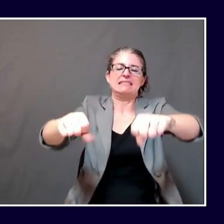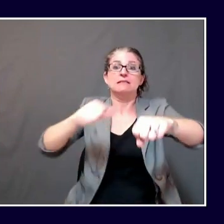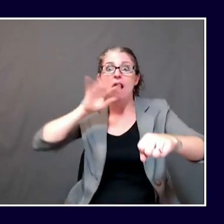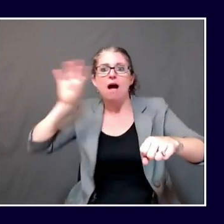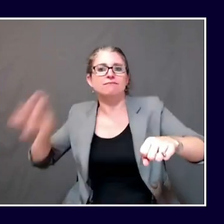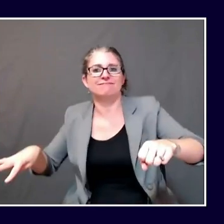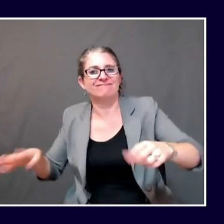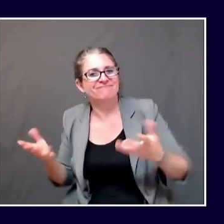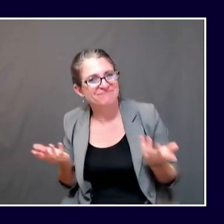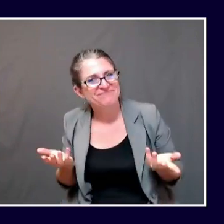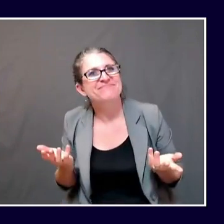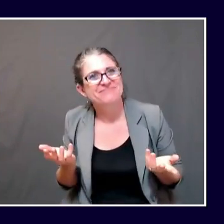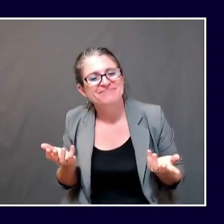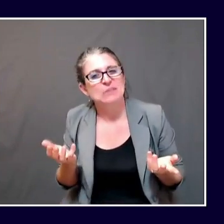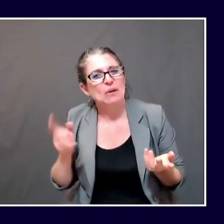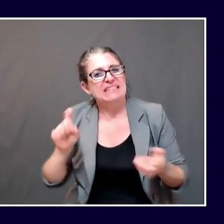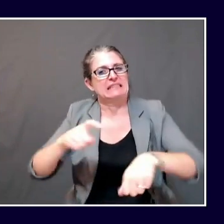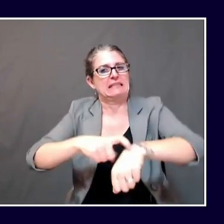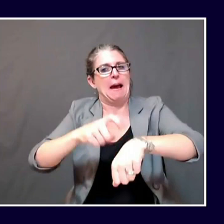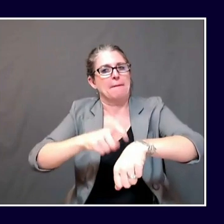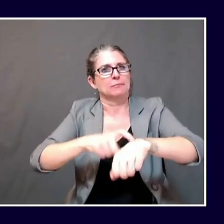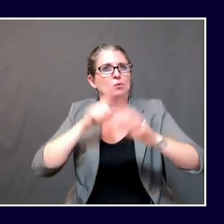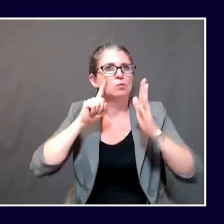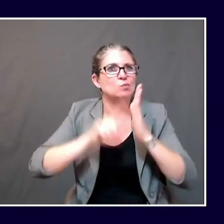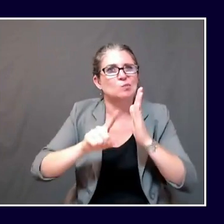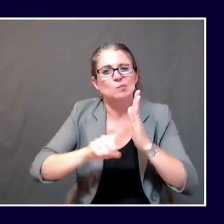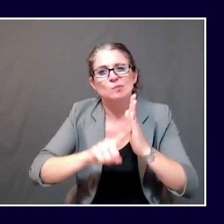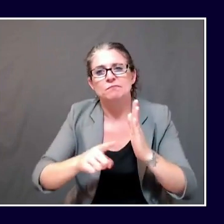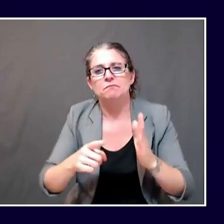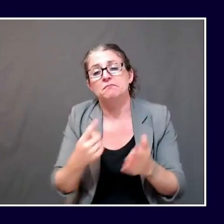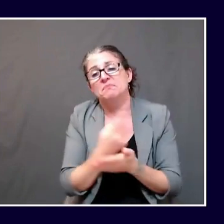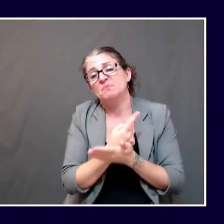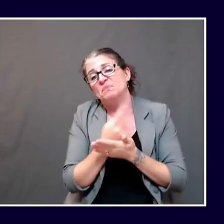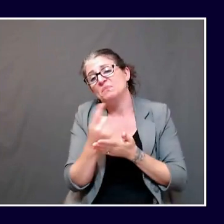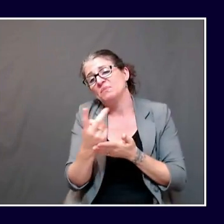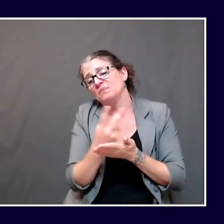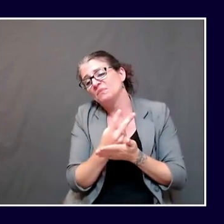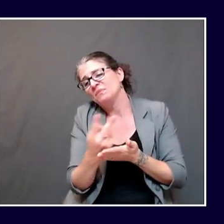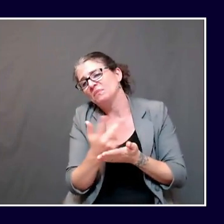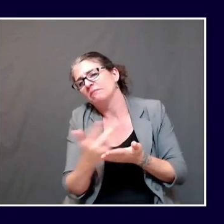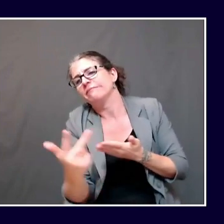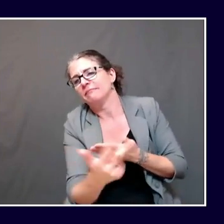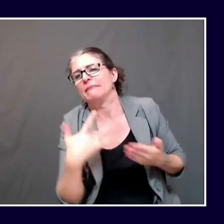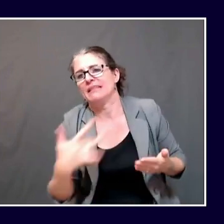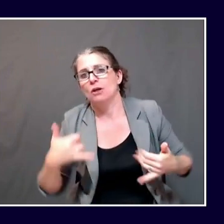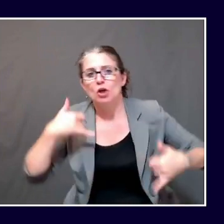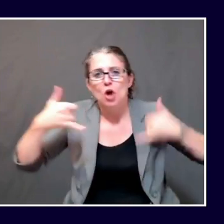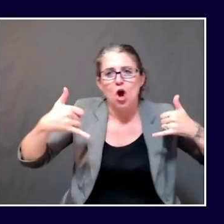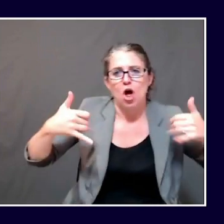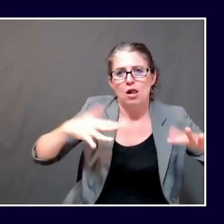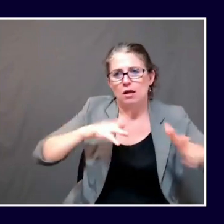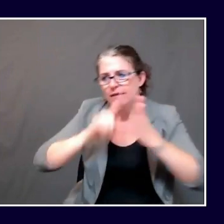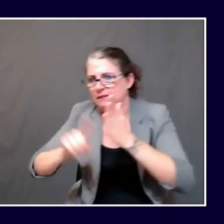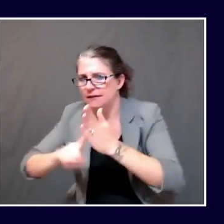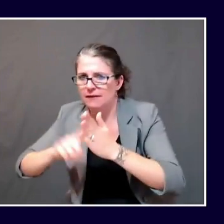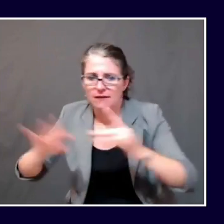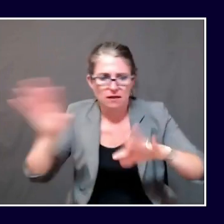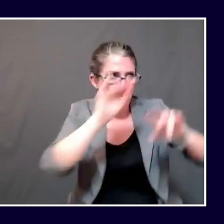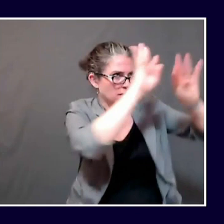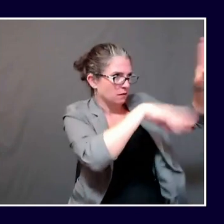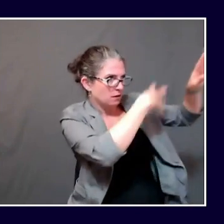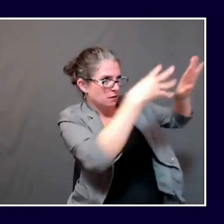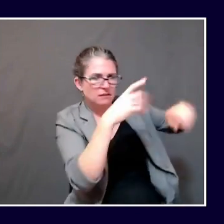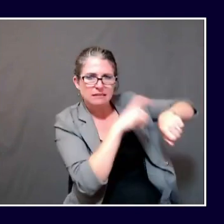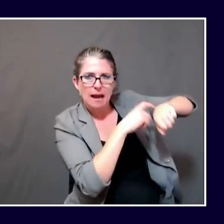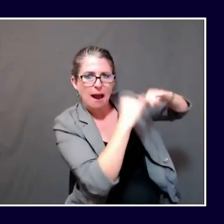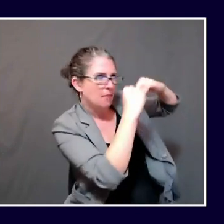diagnosed symptomatically versus asymptomatically in the past 12 weeks or so, which is when, 10